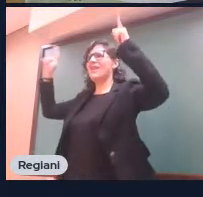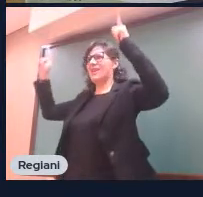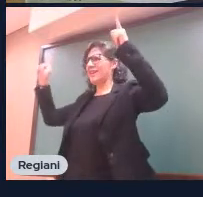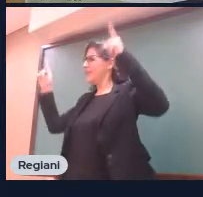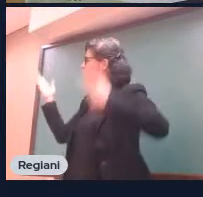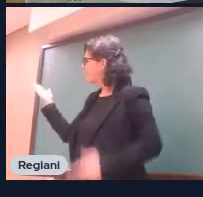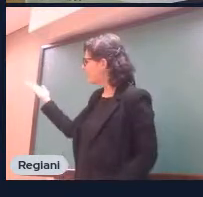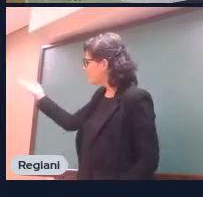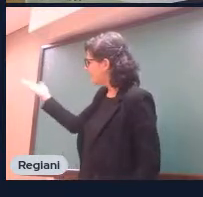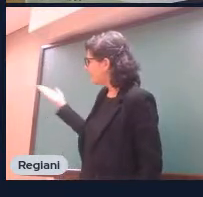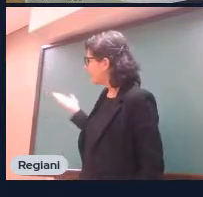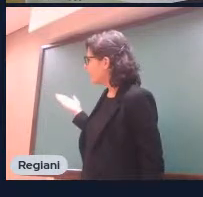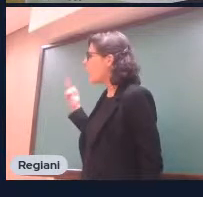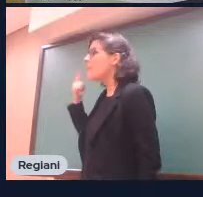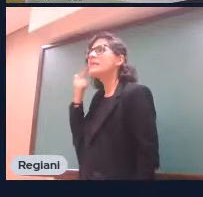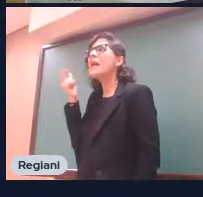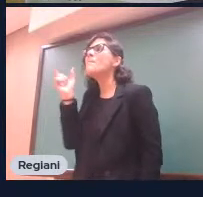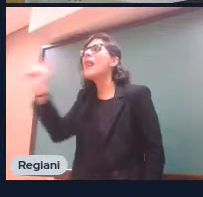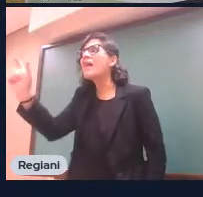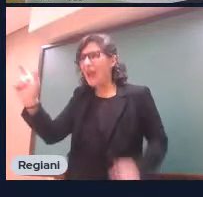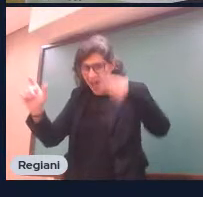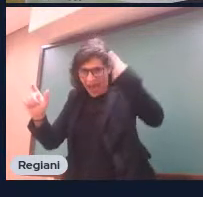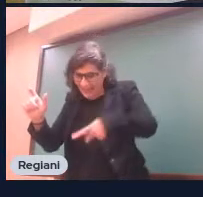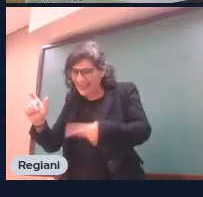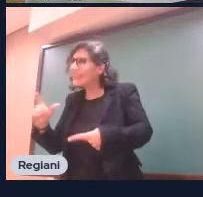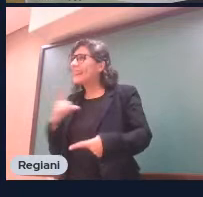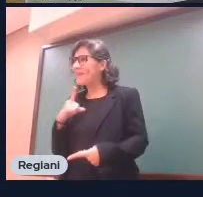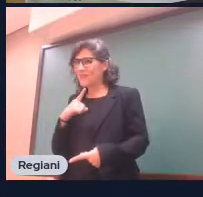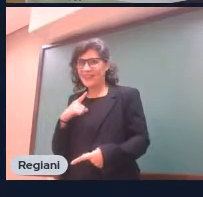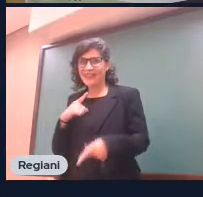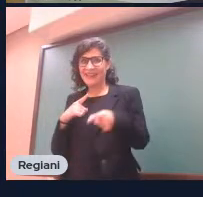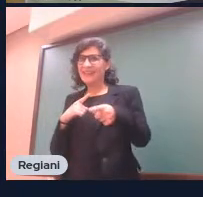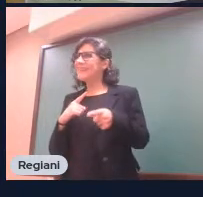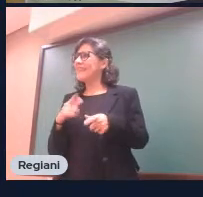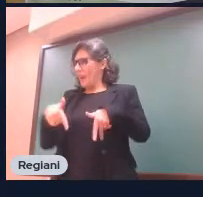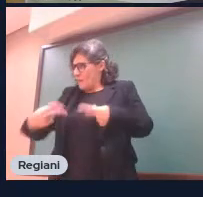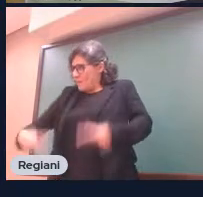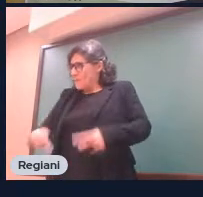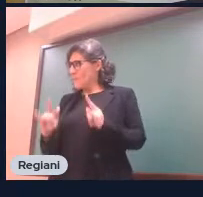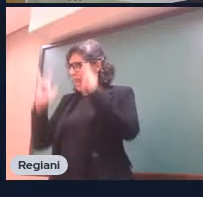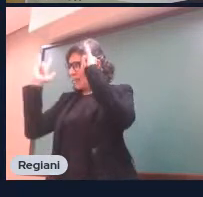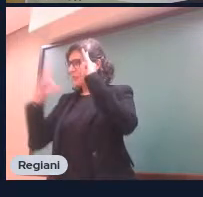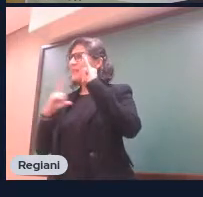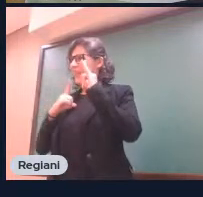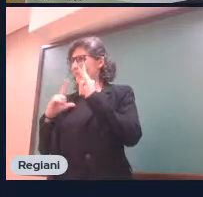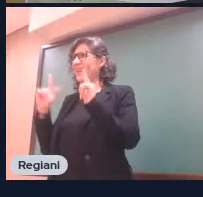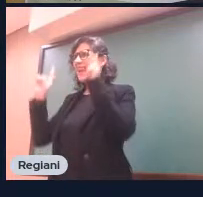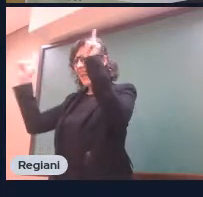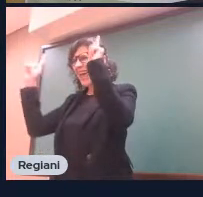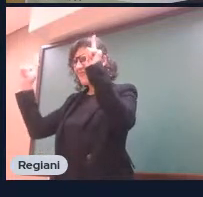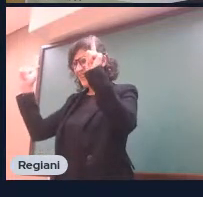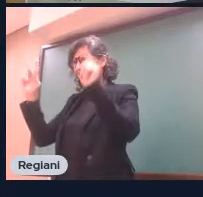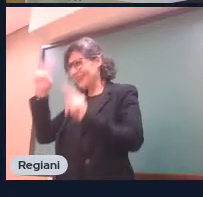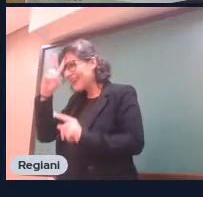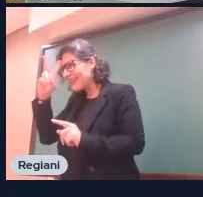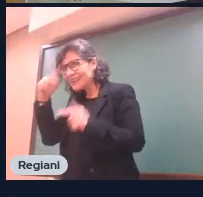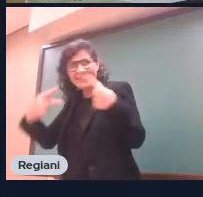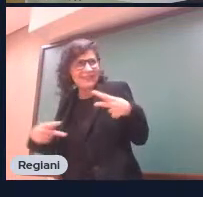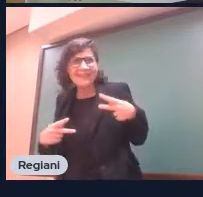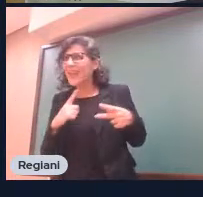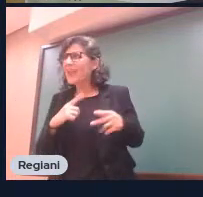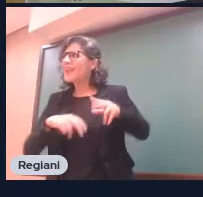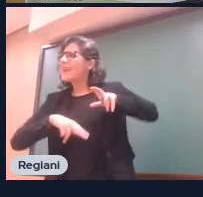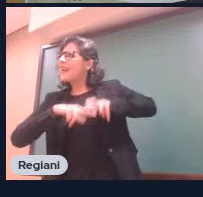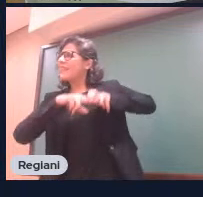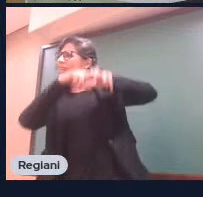thought. So this was taken 2 days ago here on campus. In that building, they're indeed on strike. So, my